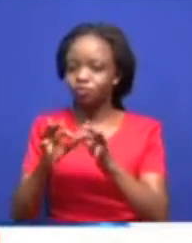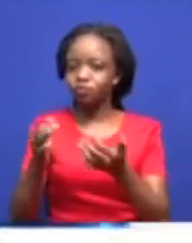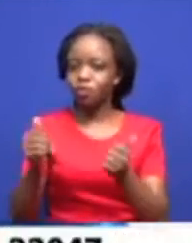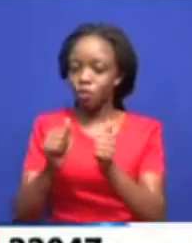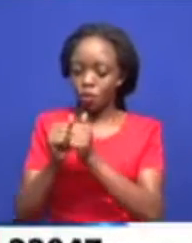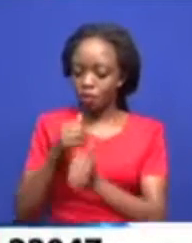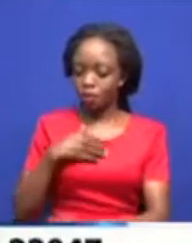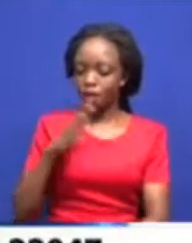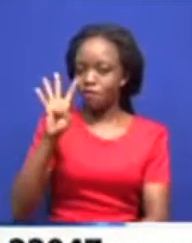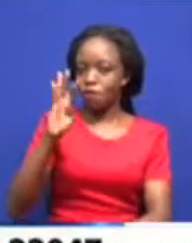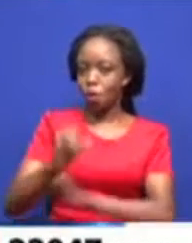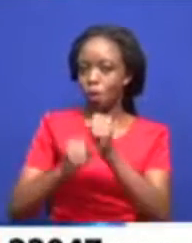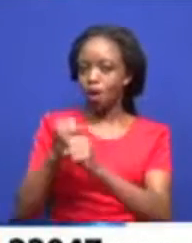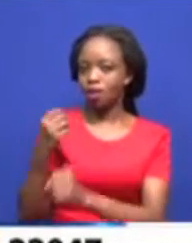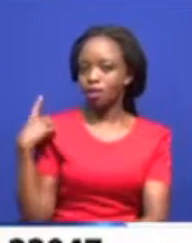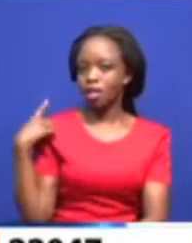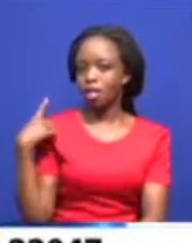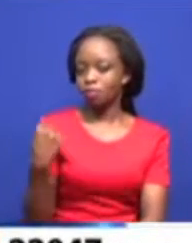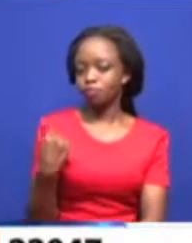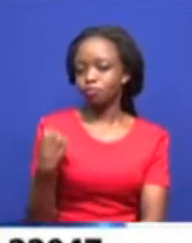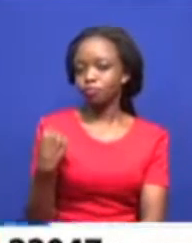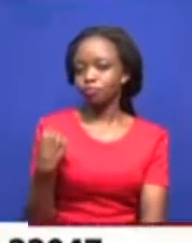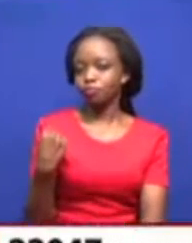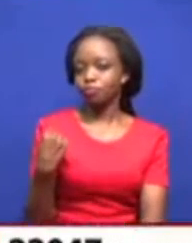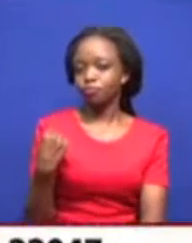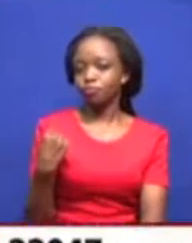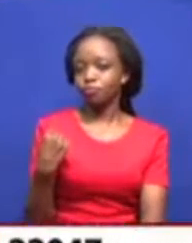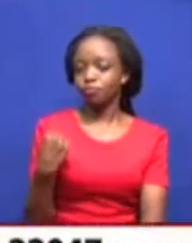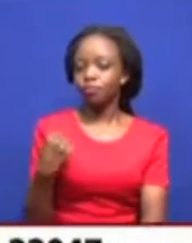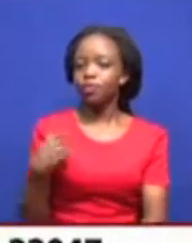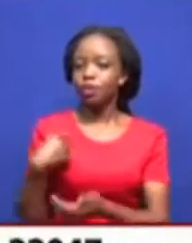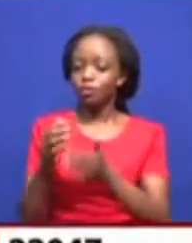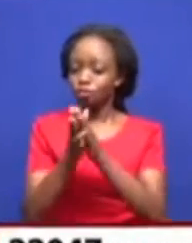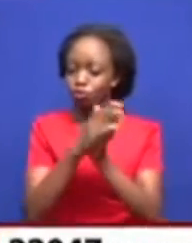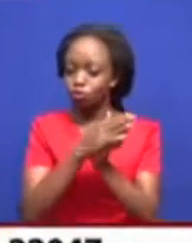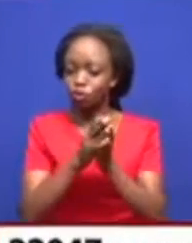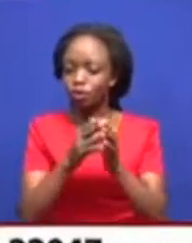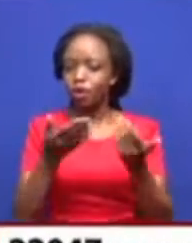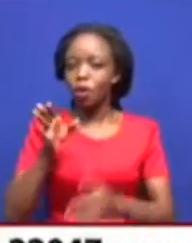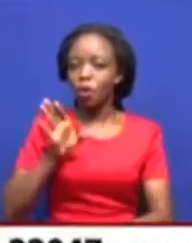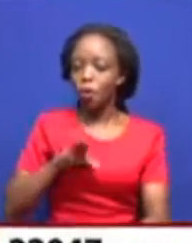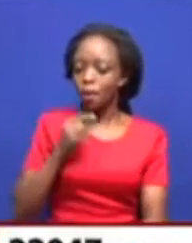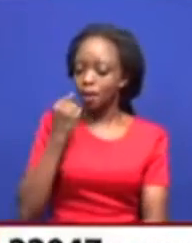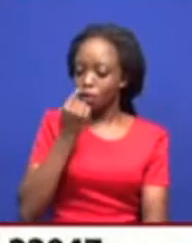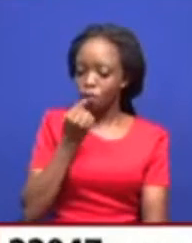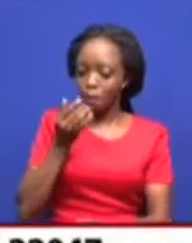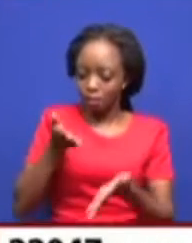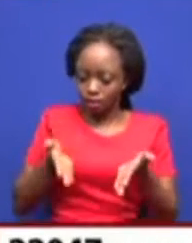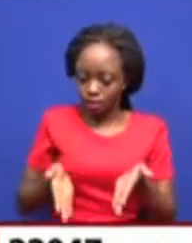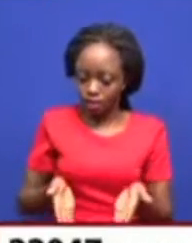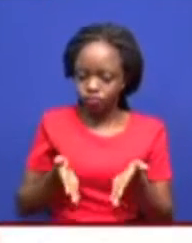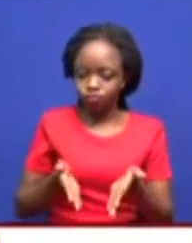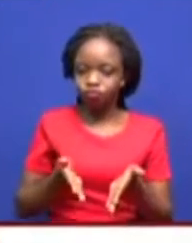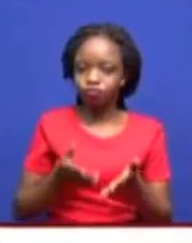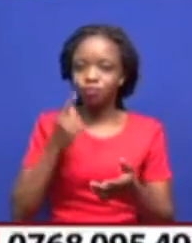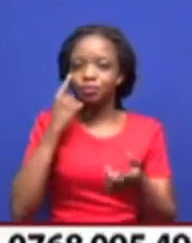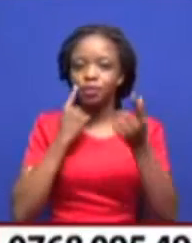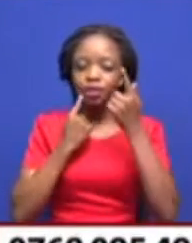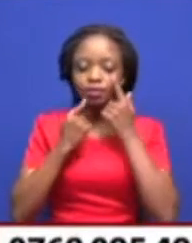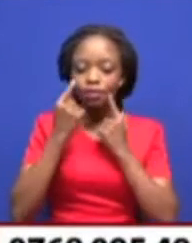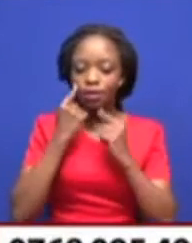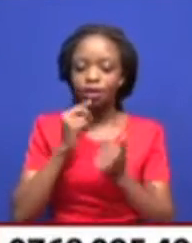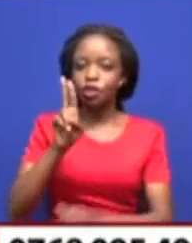me 4 years ago. We've just, of course, broadcasted a story on a woman who's now somewhere crying upon